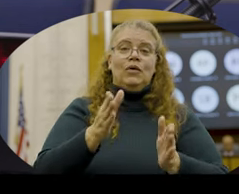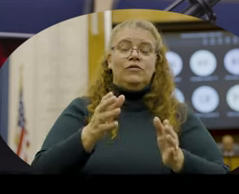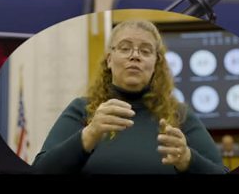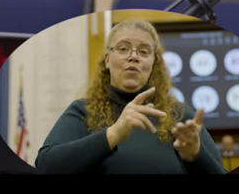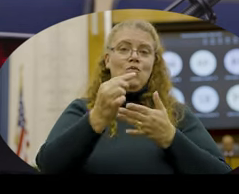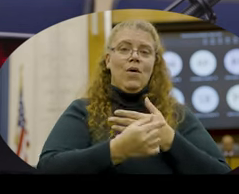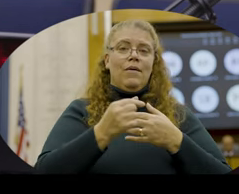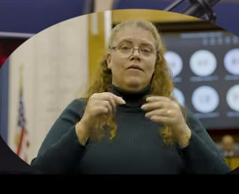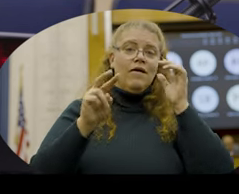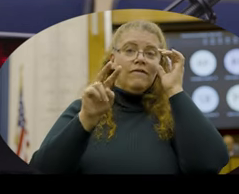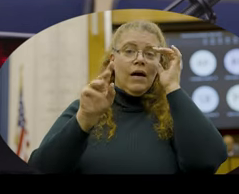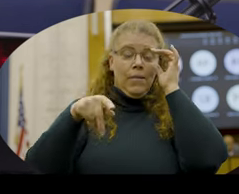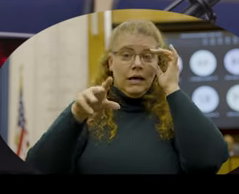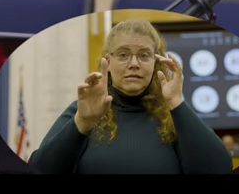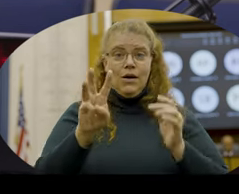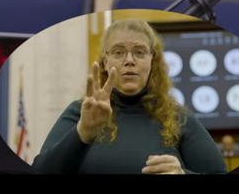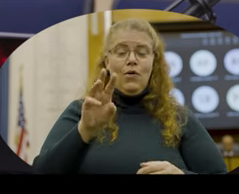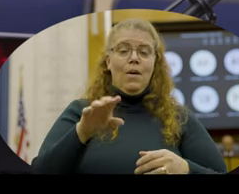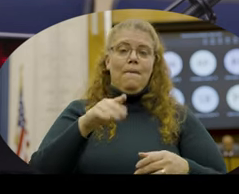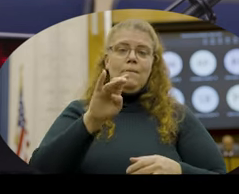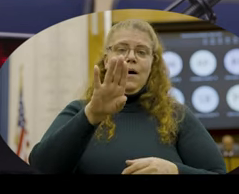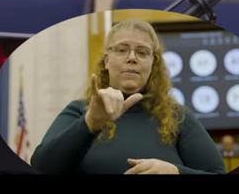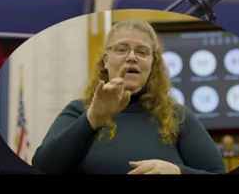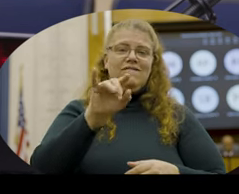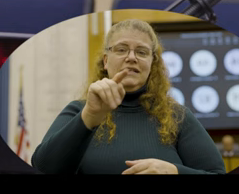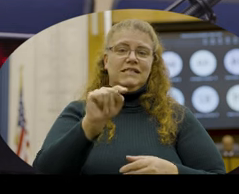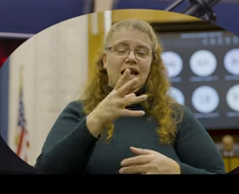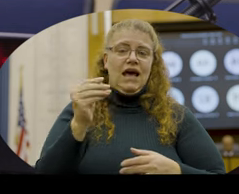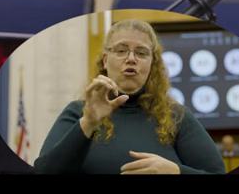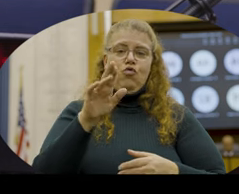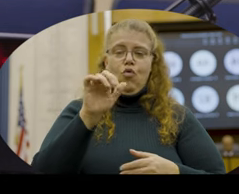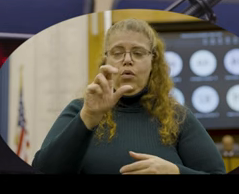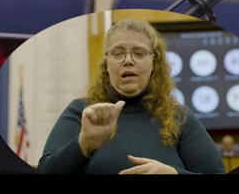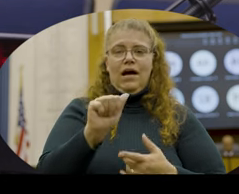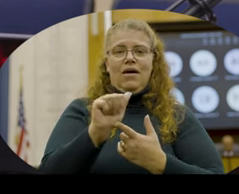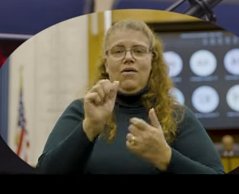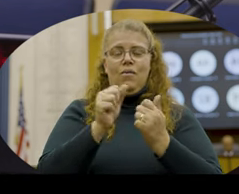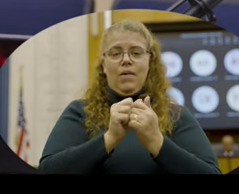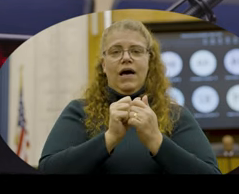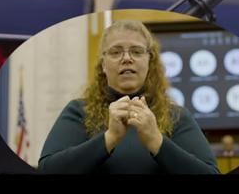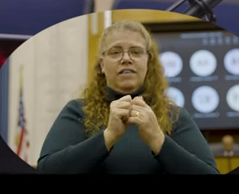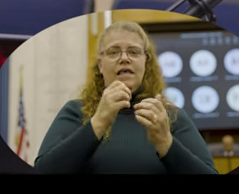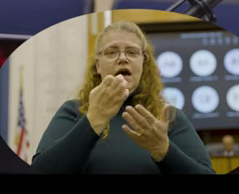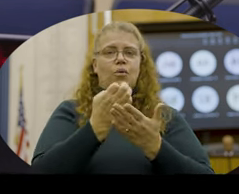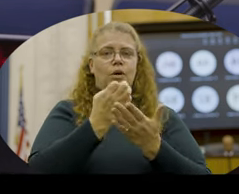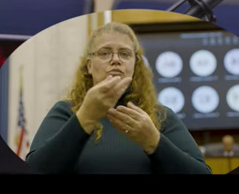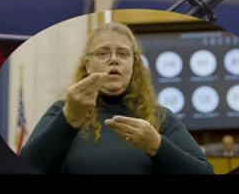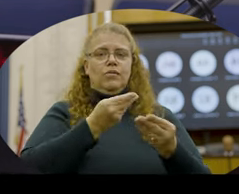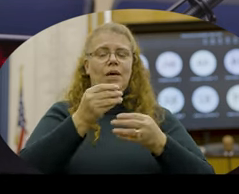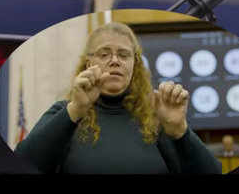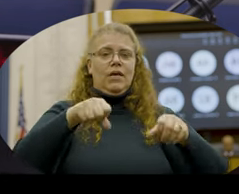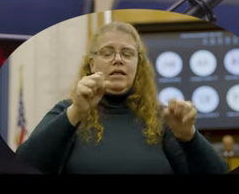regarding its impact on our changing climate. That's why I launched the RVA Green 2050 program in